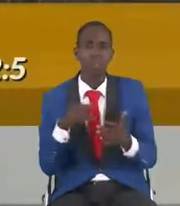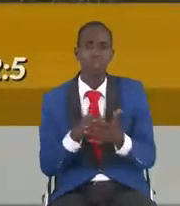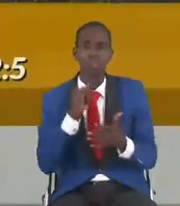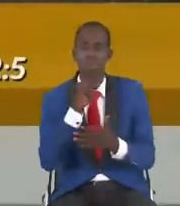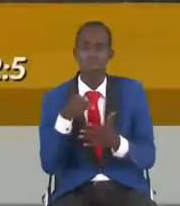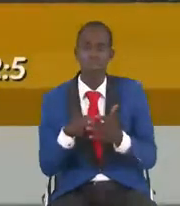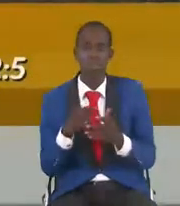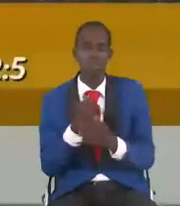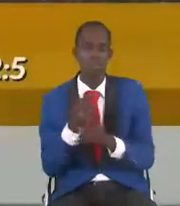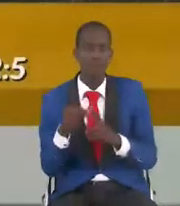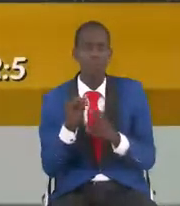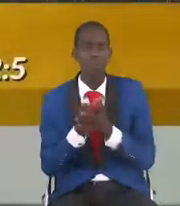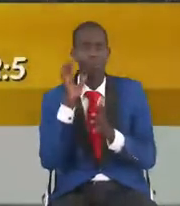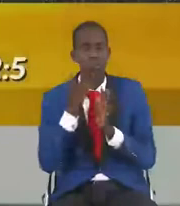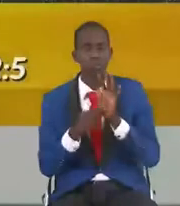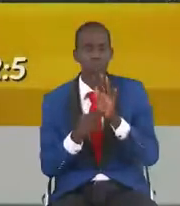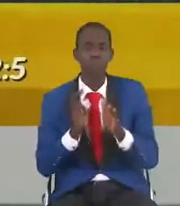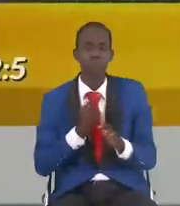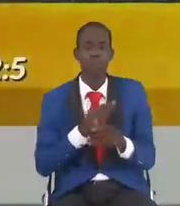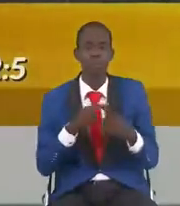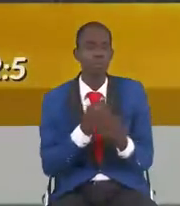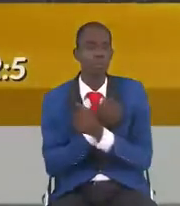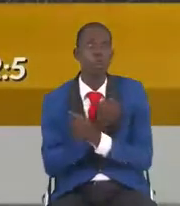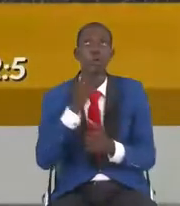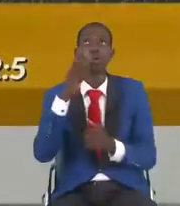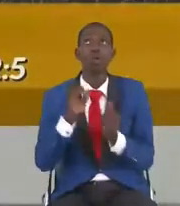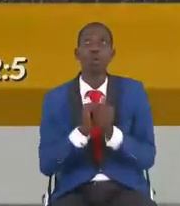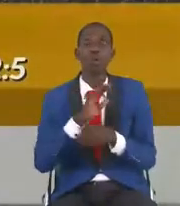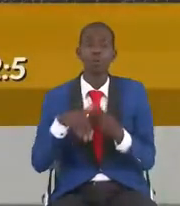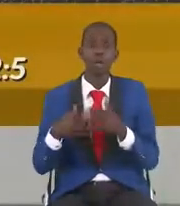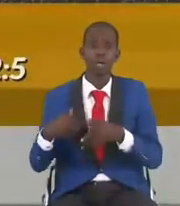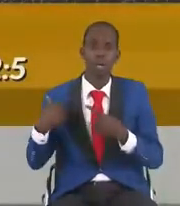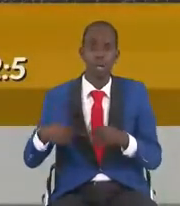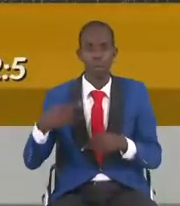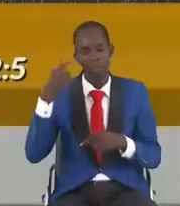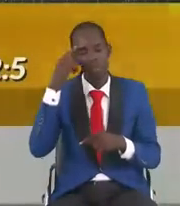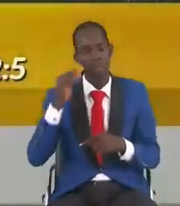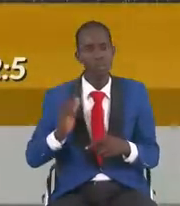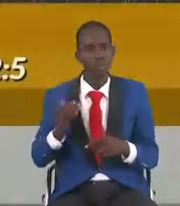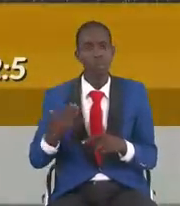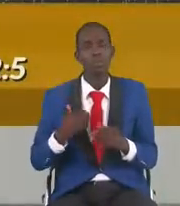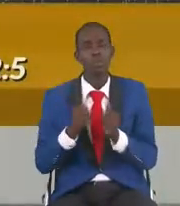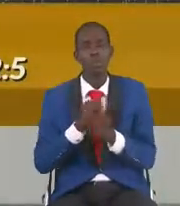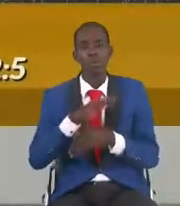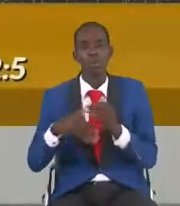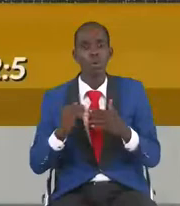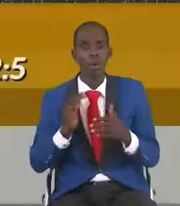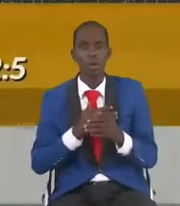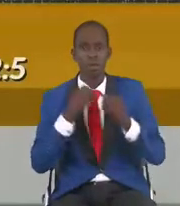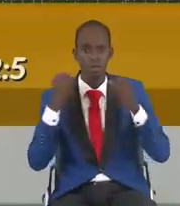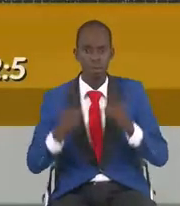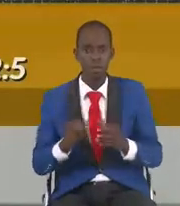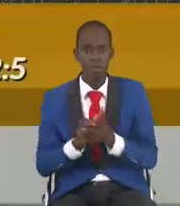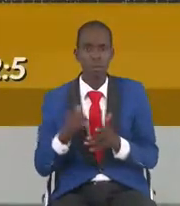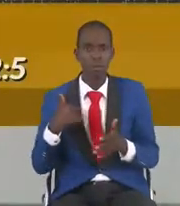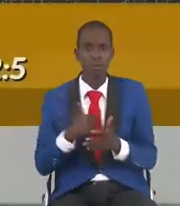how to love God with all our heart and with all our mind and with all our soul and with all our strength, that we may live. It is